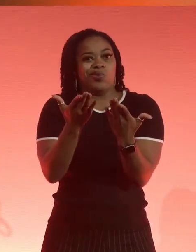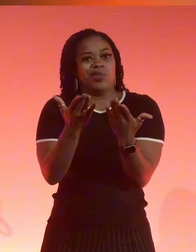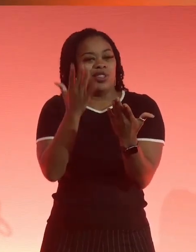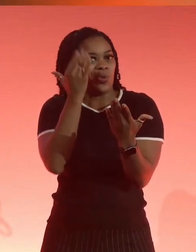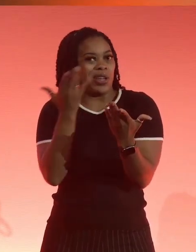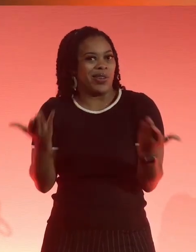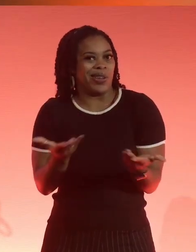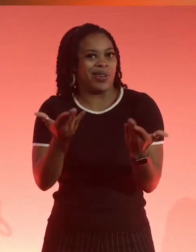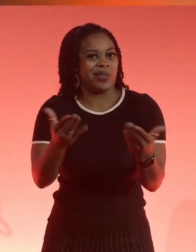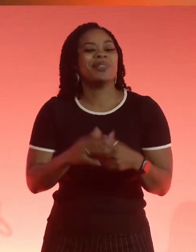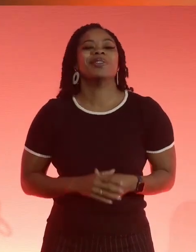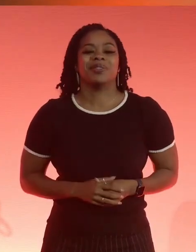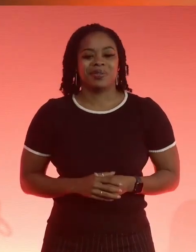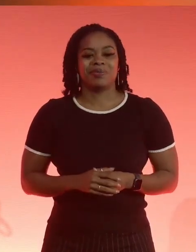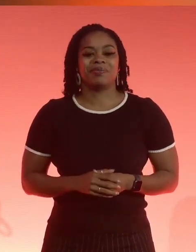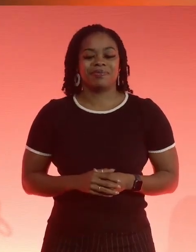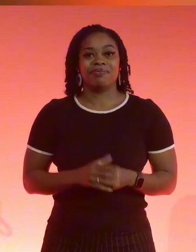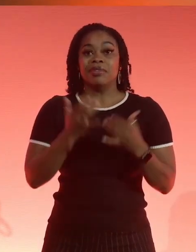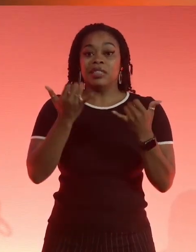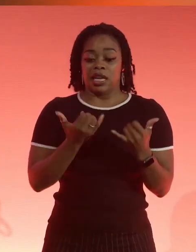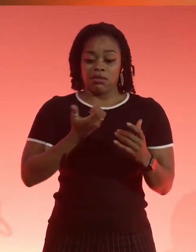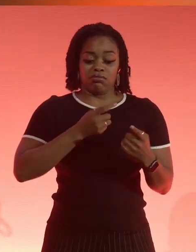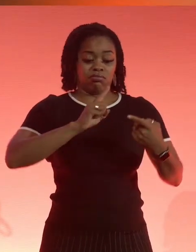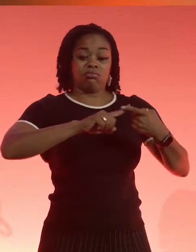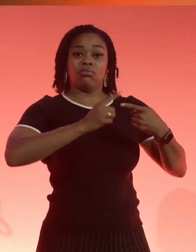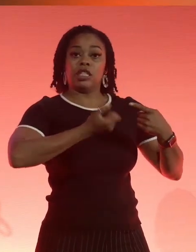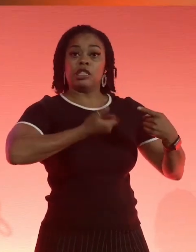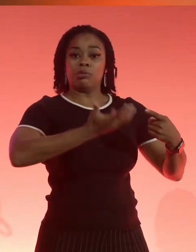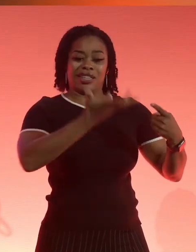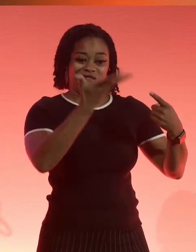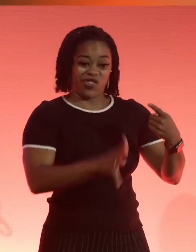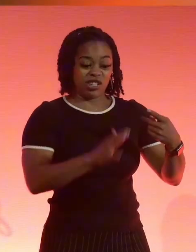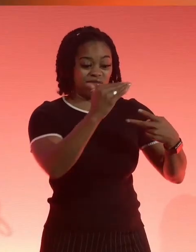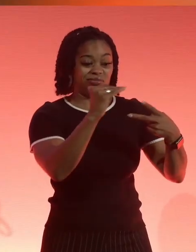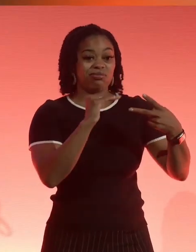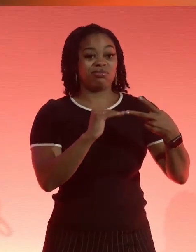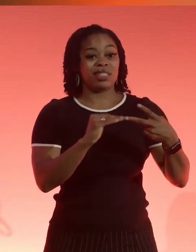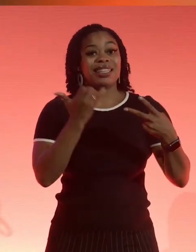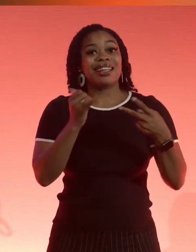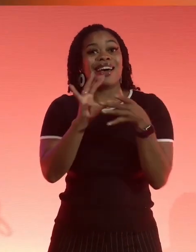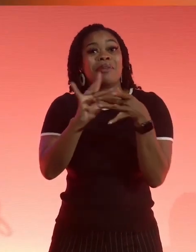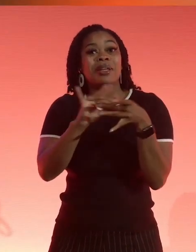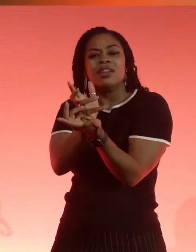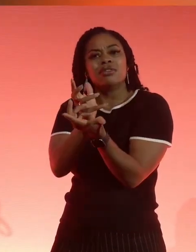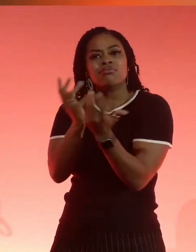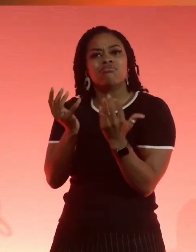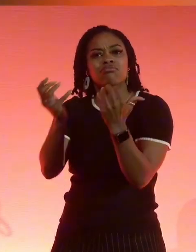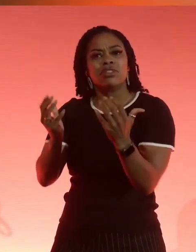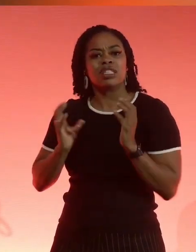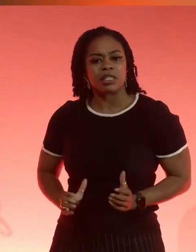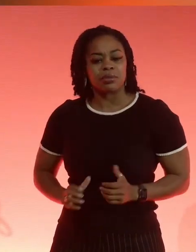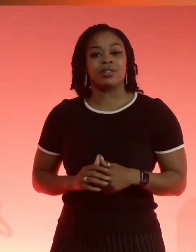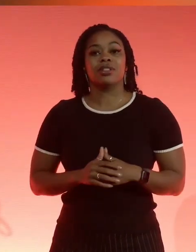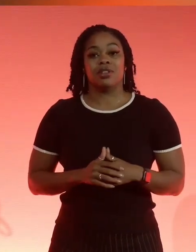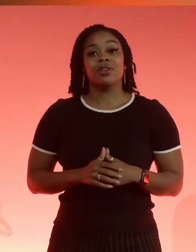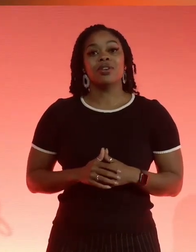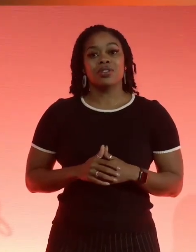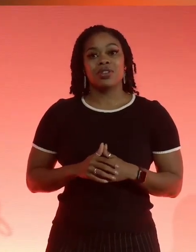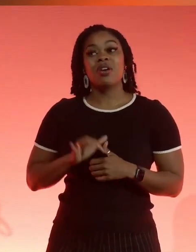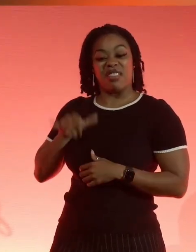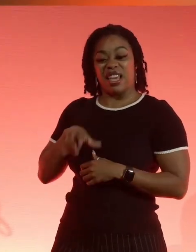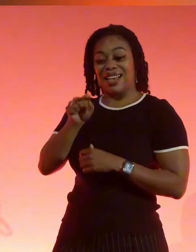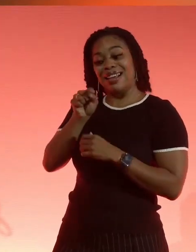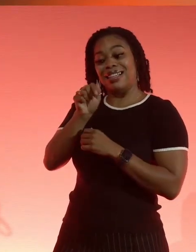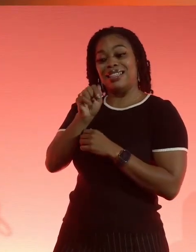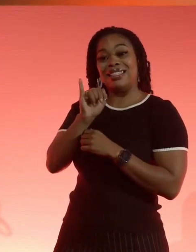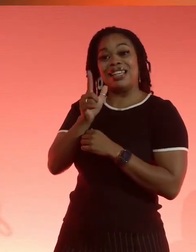Okay, now that you have expressed who you are, the next step is to tailor the message to your customers. And Tailor is all